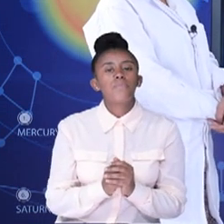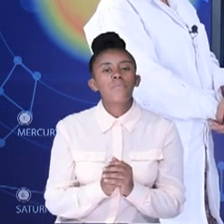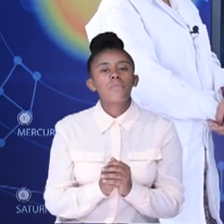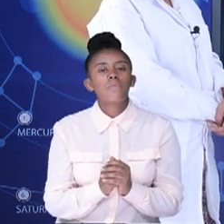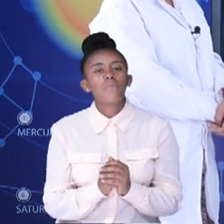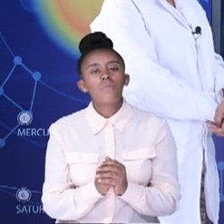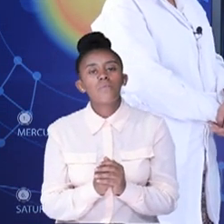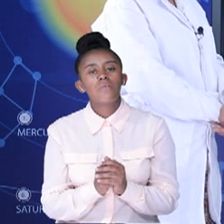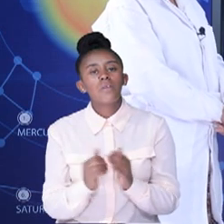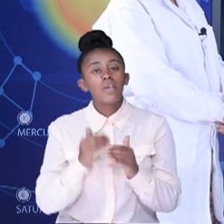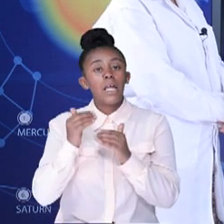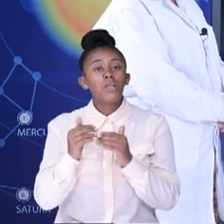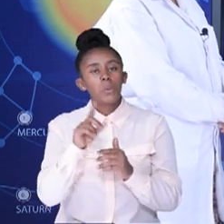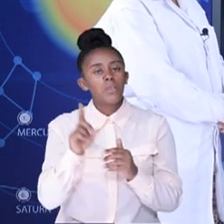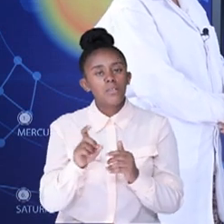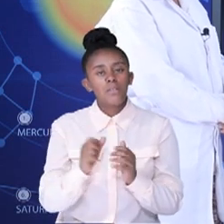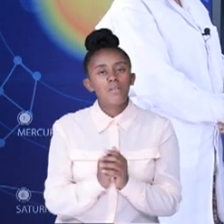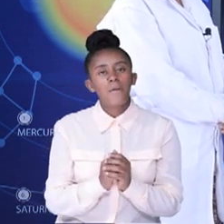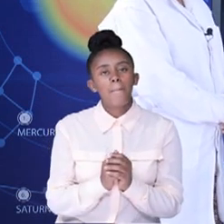Let's move on to the next question.